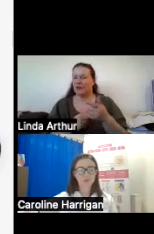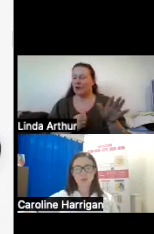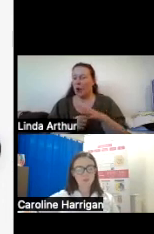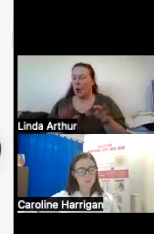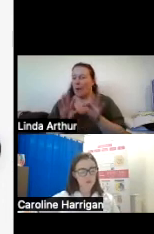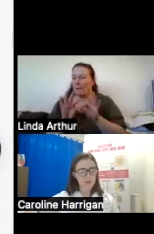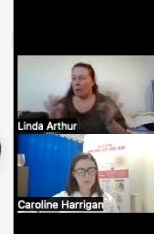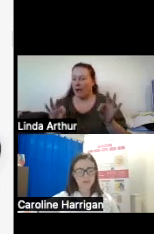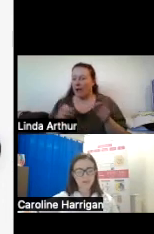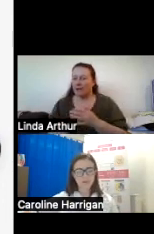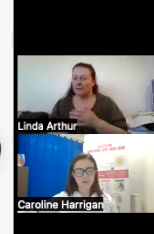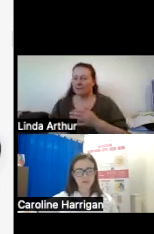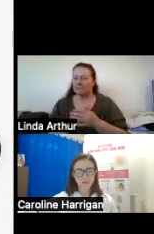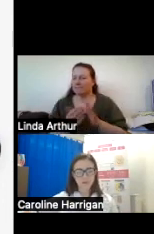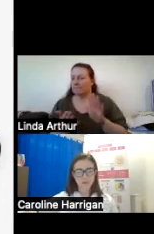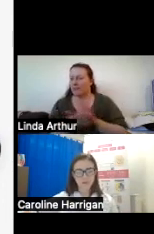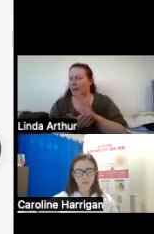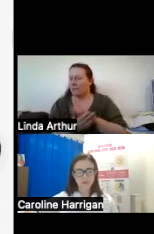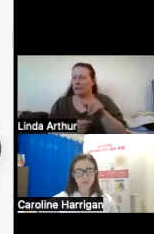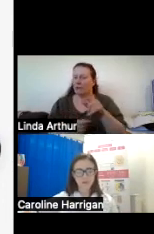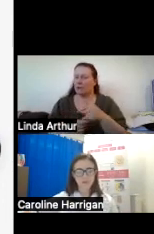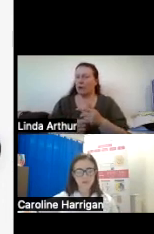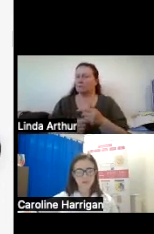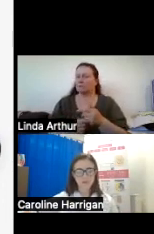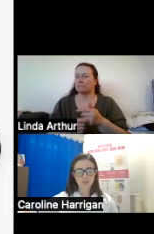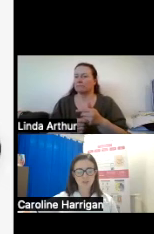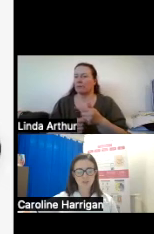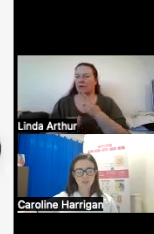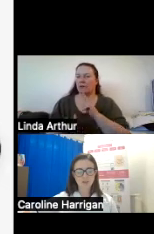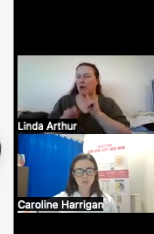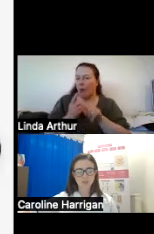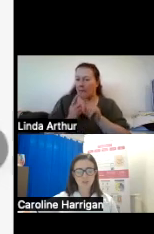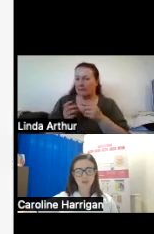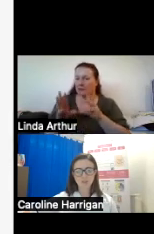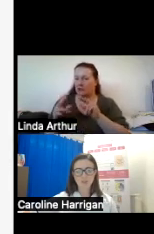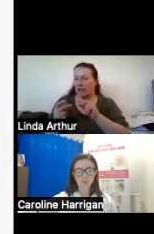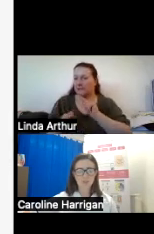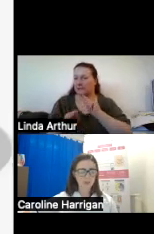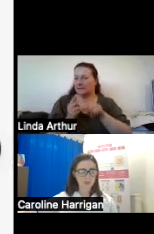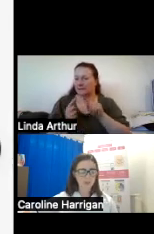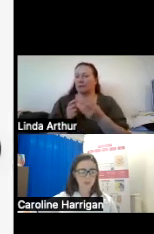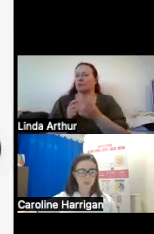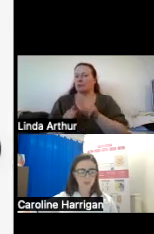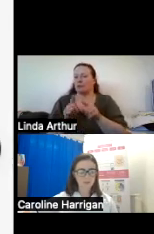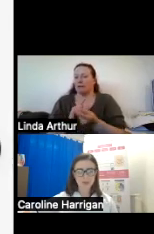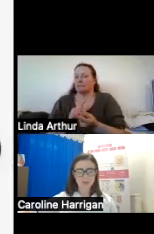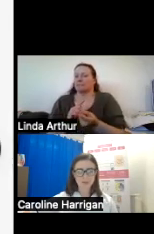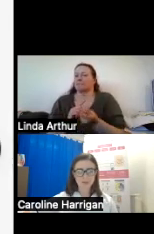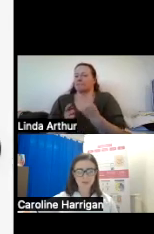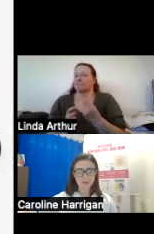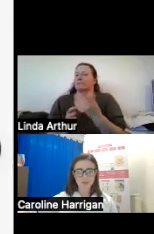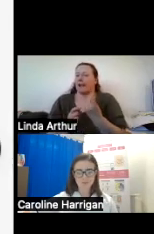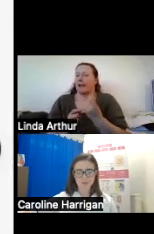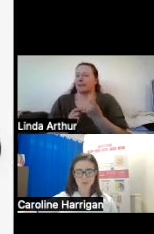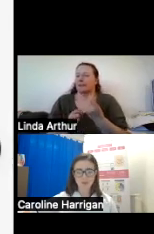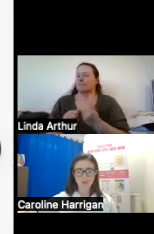muted, but happy to, if you want to drop a wee comments in the chat box, and we'll try and answer as many questions as we can